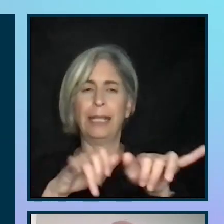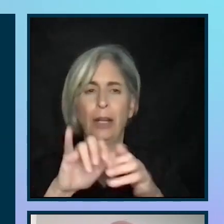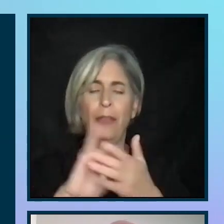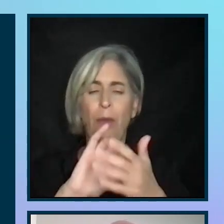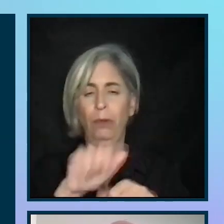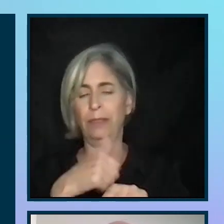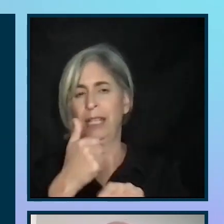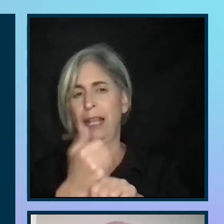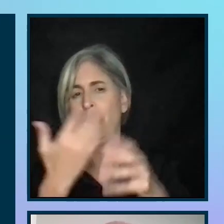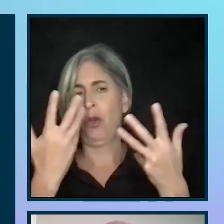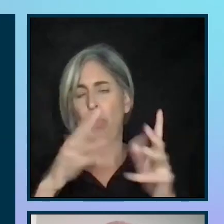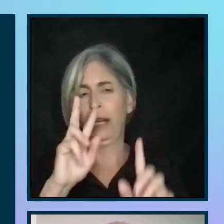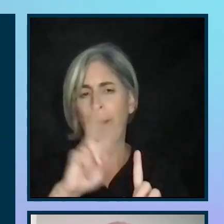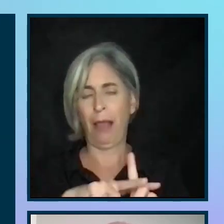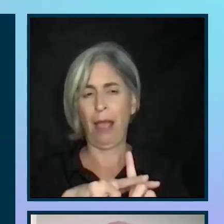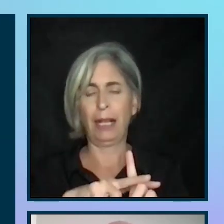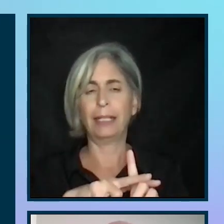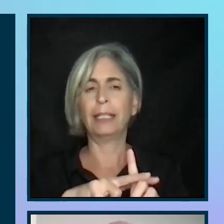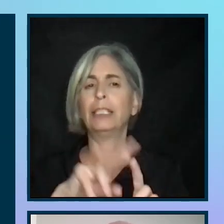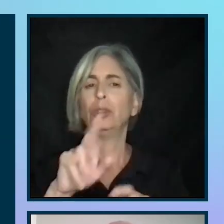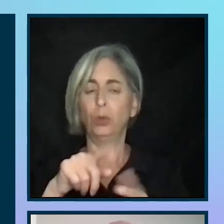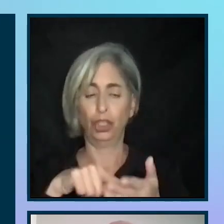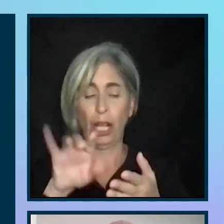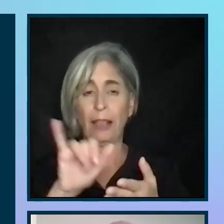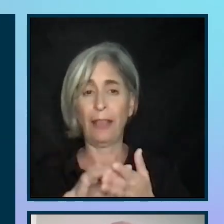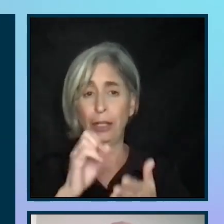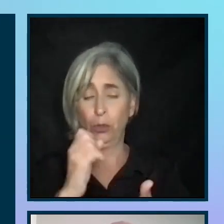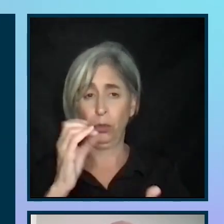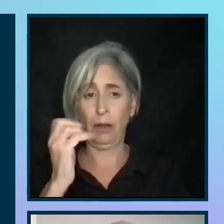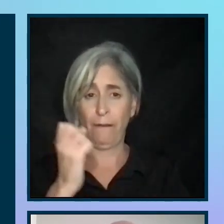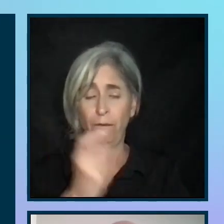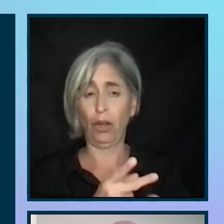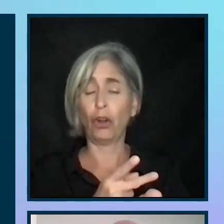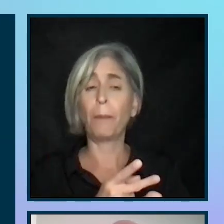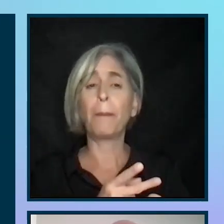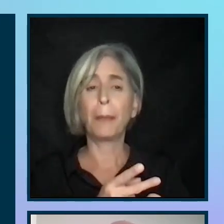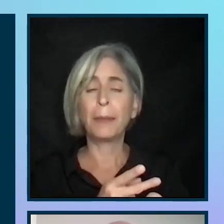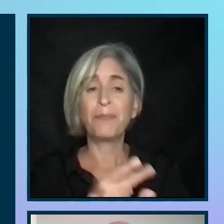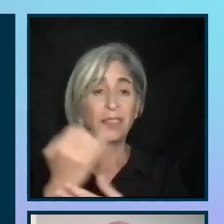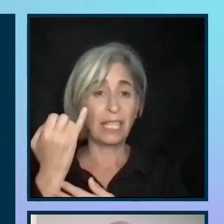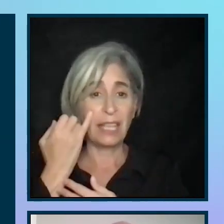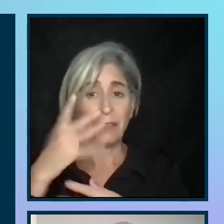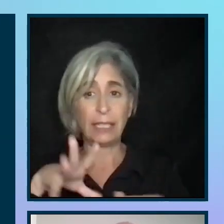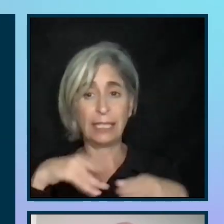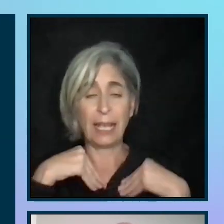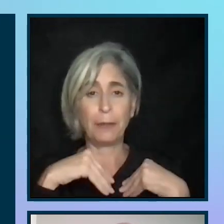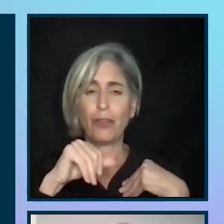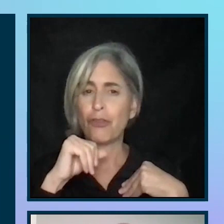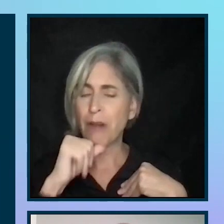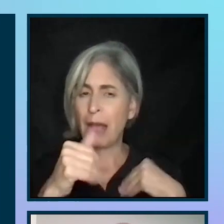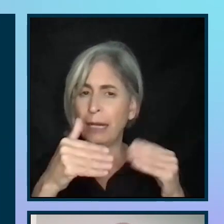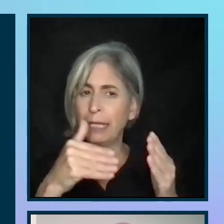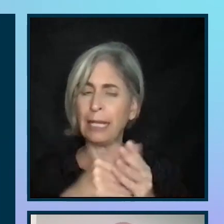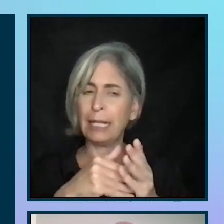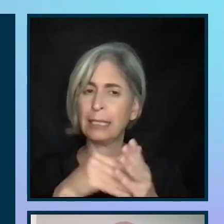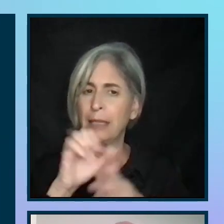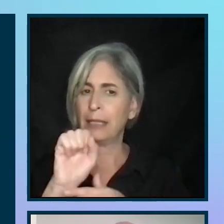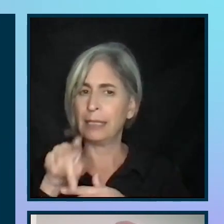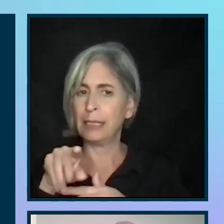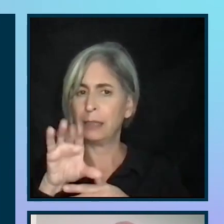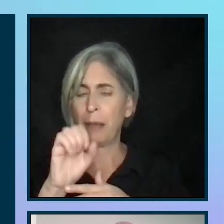have applied here. And we need to check that and confirm that it's acceptable against the specs for the